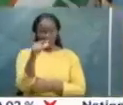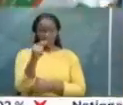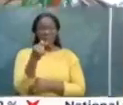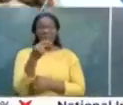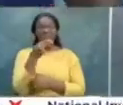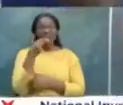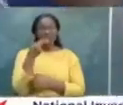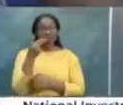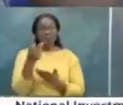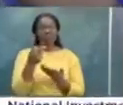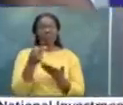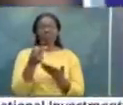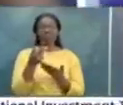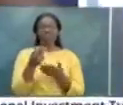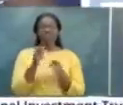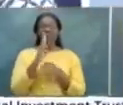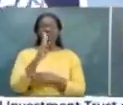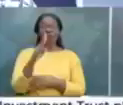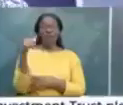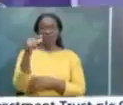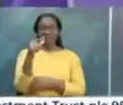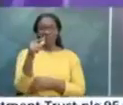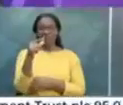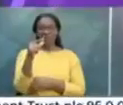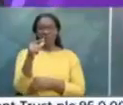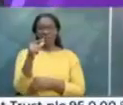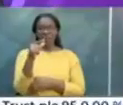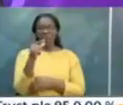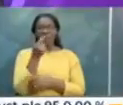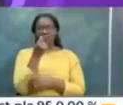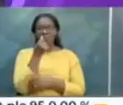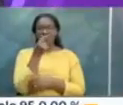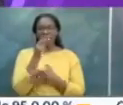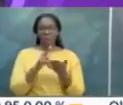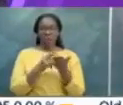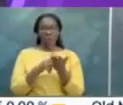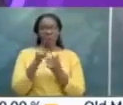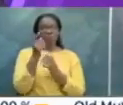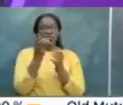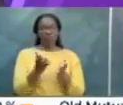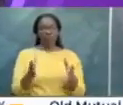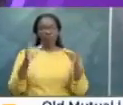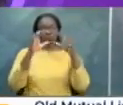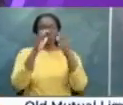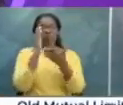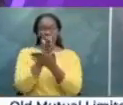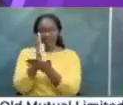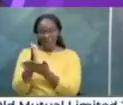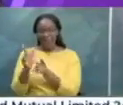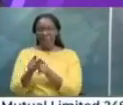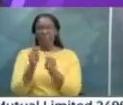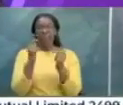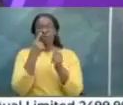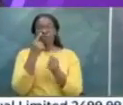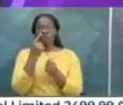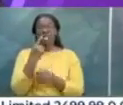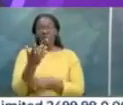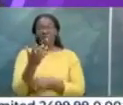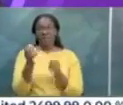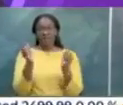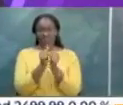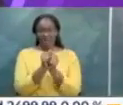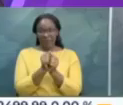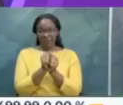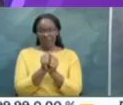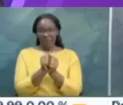honey, 400 grams of peanut butter, 1 patch of cabbage, and 10 tomatoes.